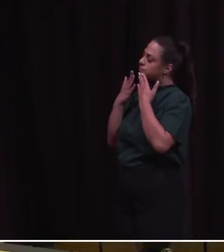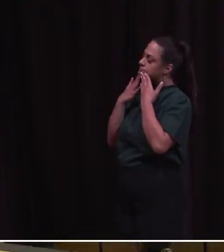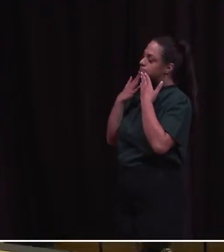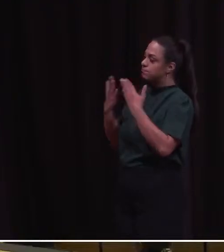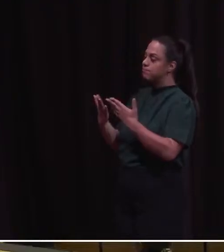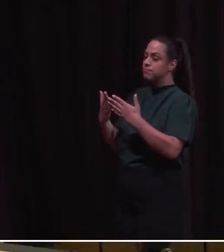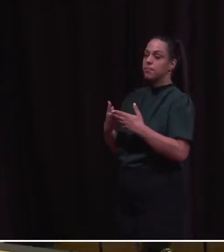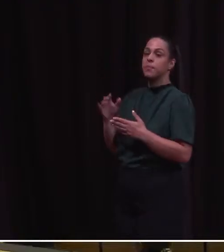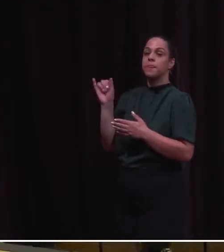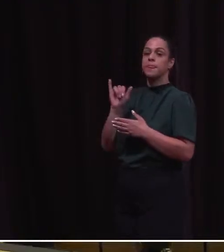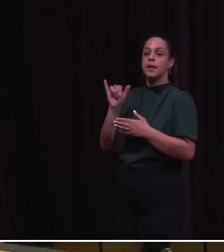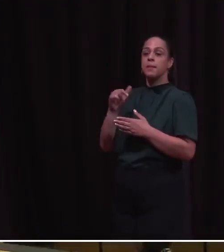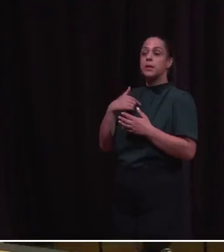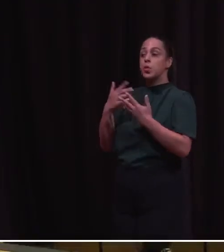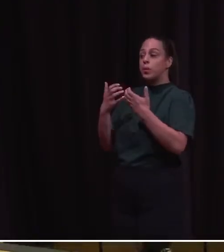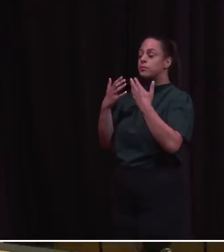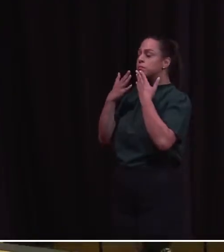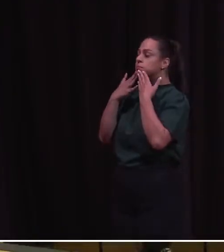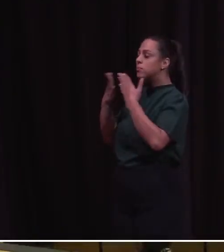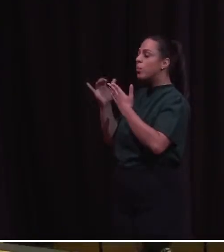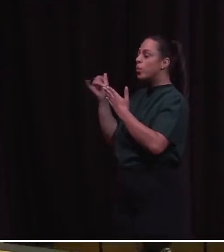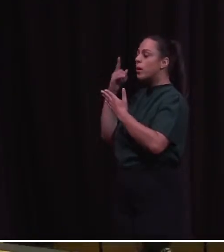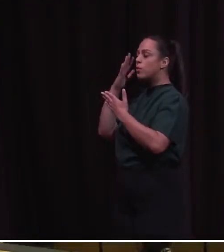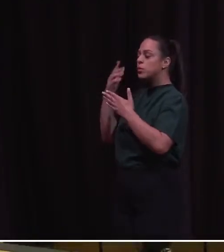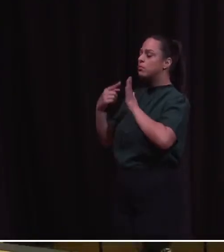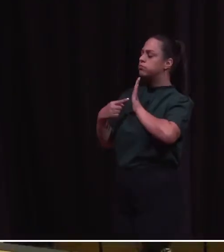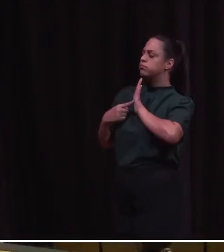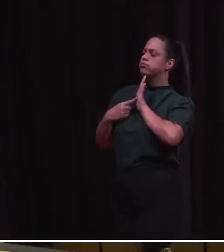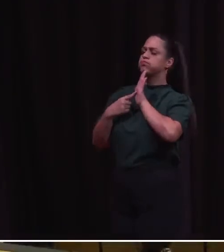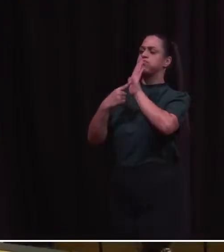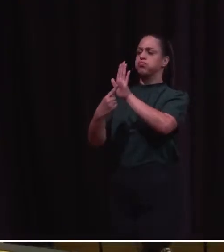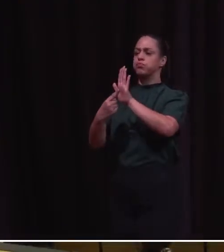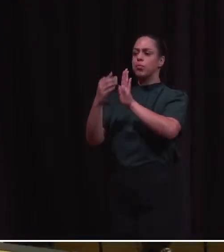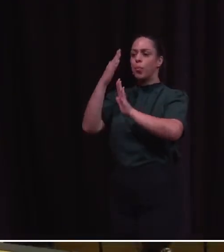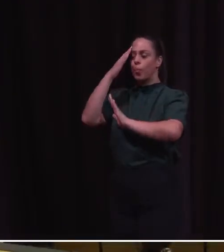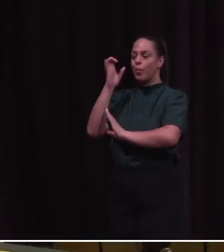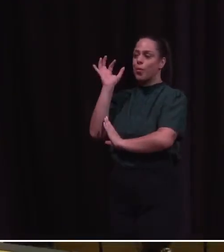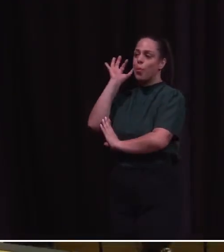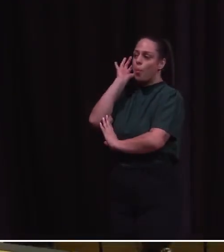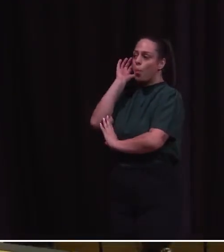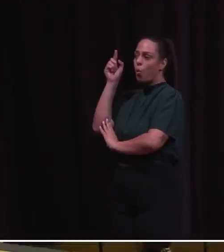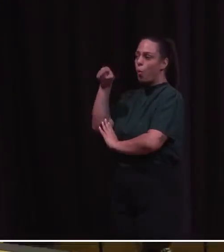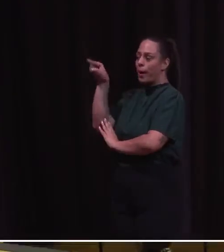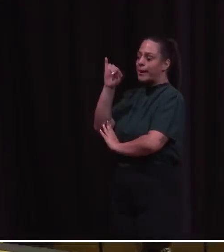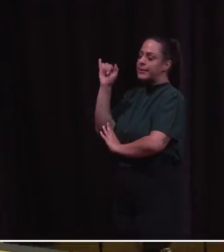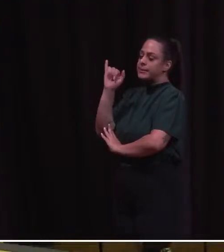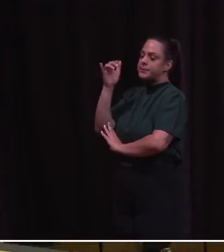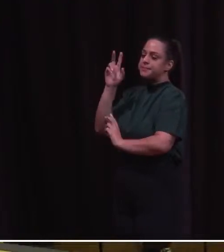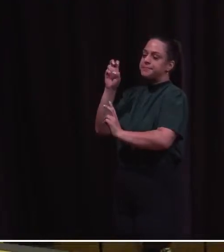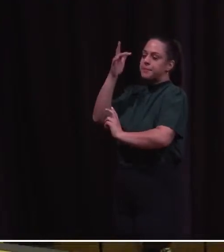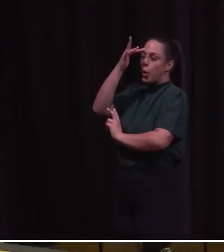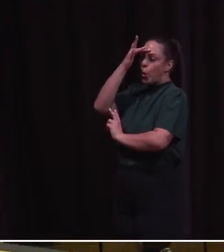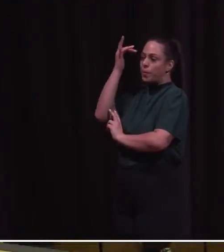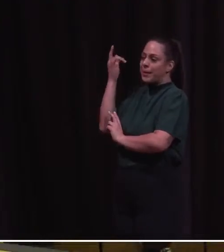were forget by the Western feminism and the white feminism. You are such a person to